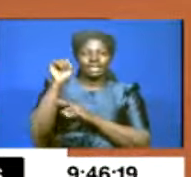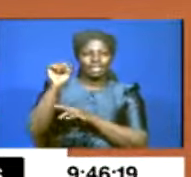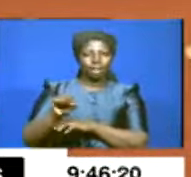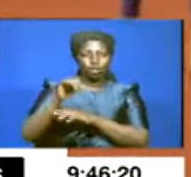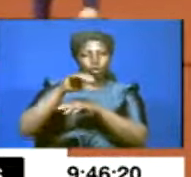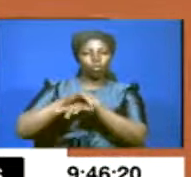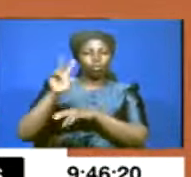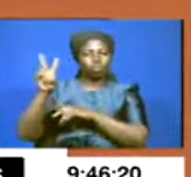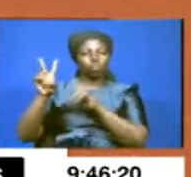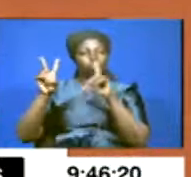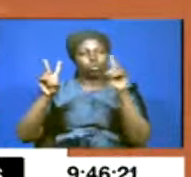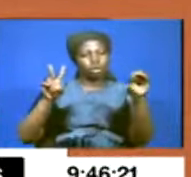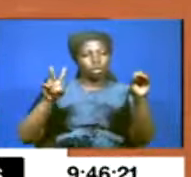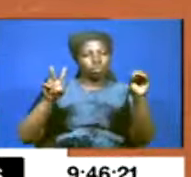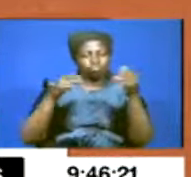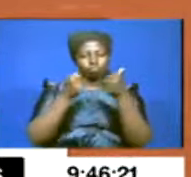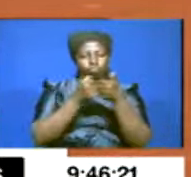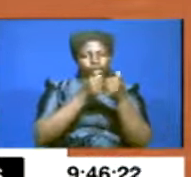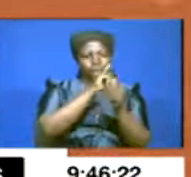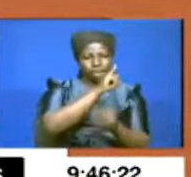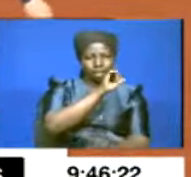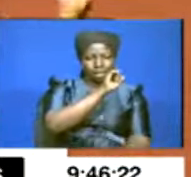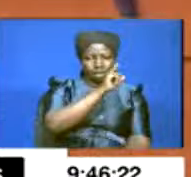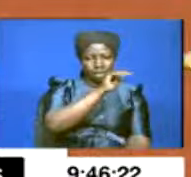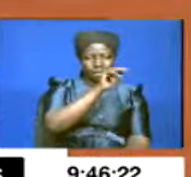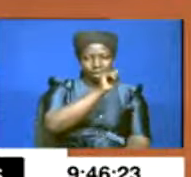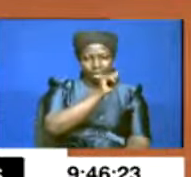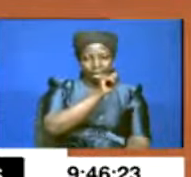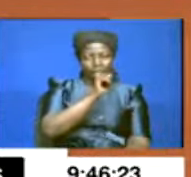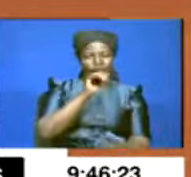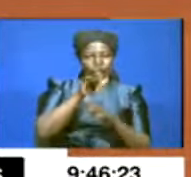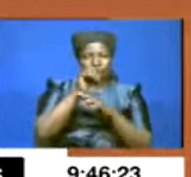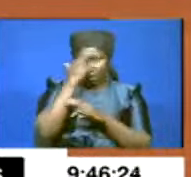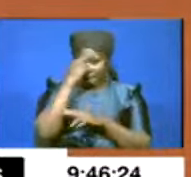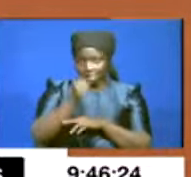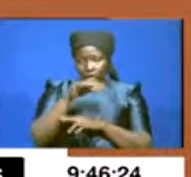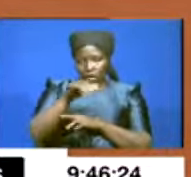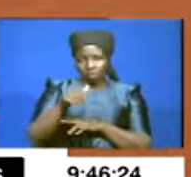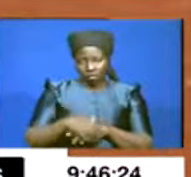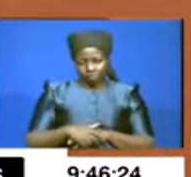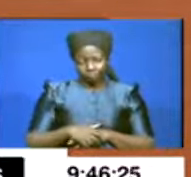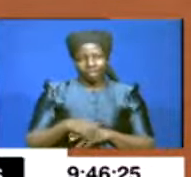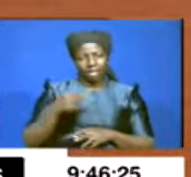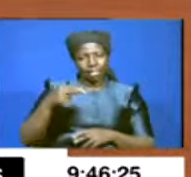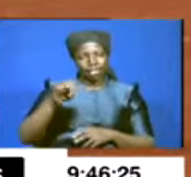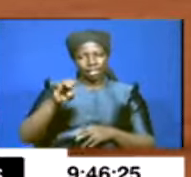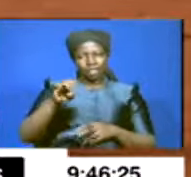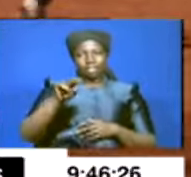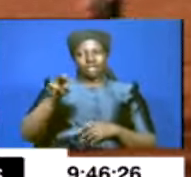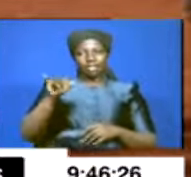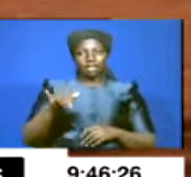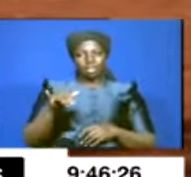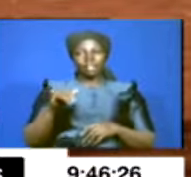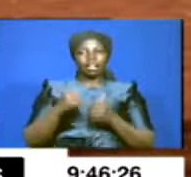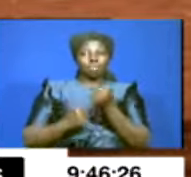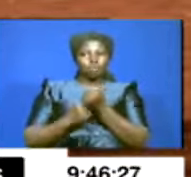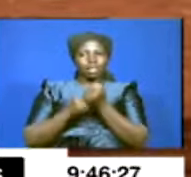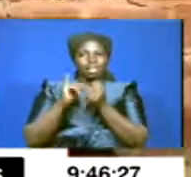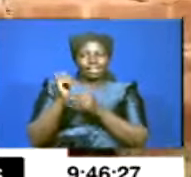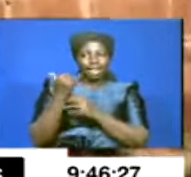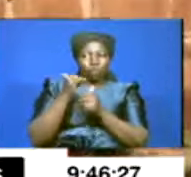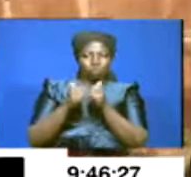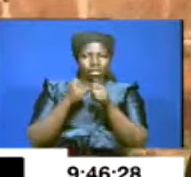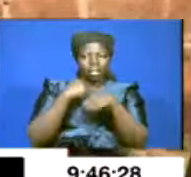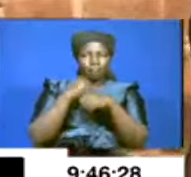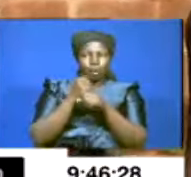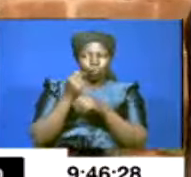victory over Isinya United from Kajiado County. Henrich Kuke and Mark Wekesa were on the mark for Eastleigh, who set up a quarter-final date with